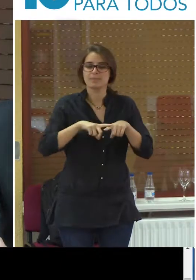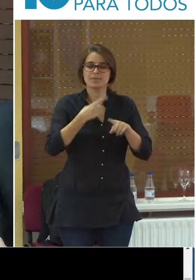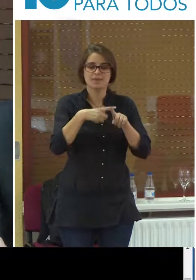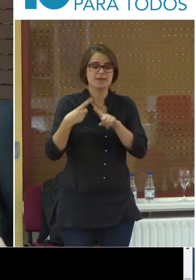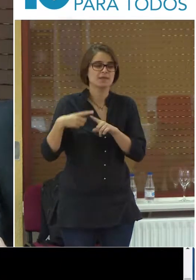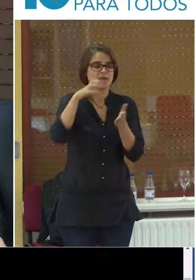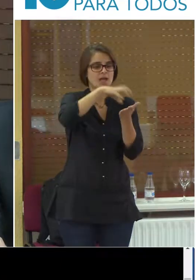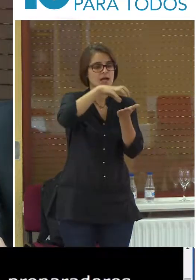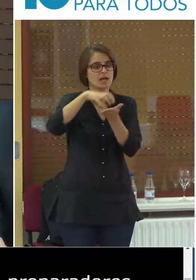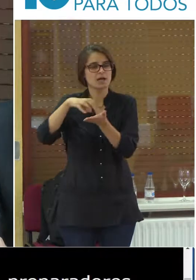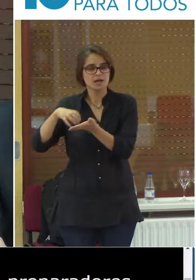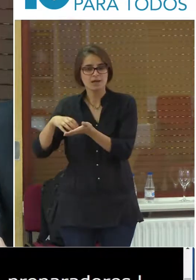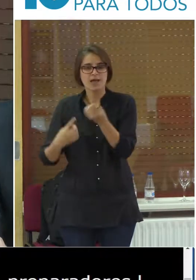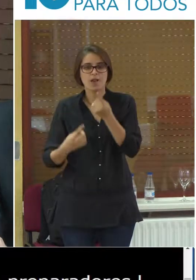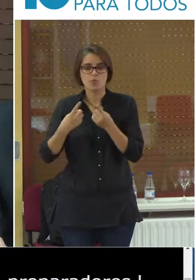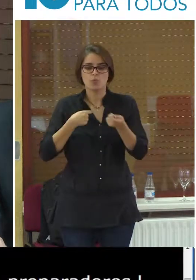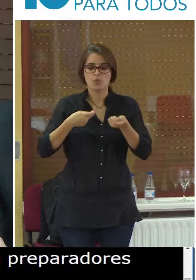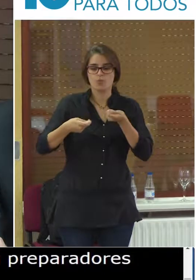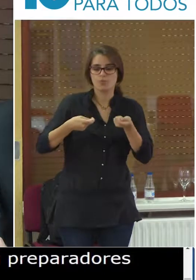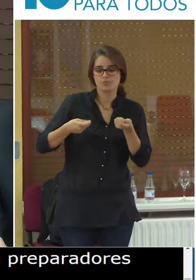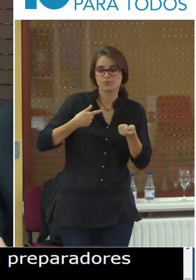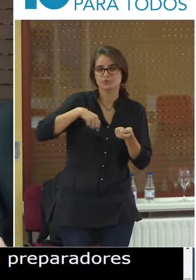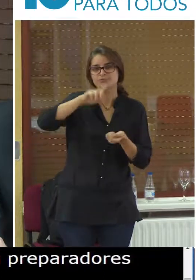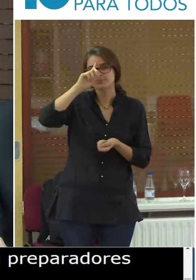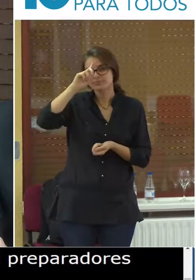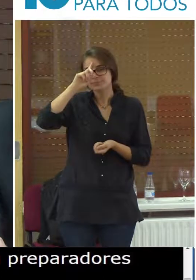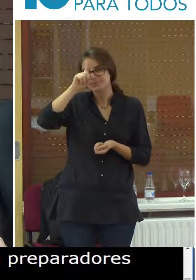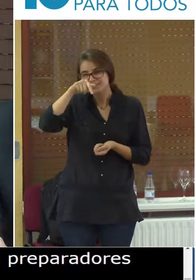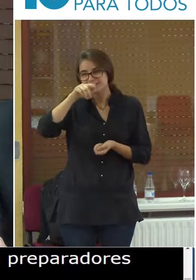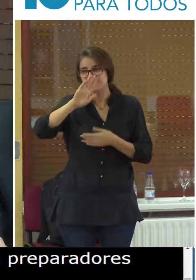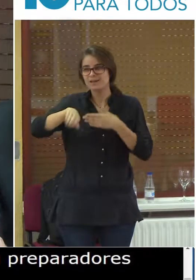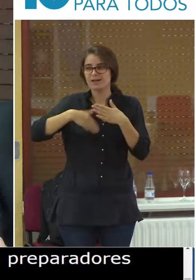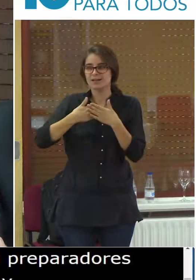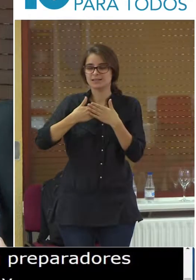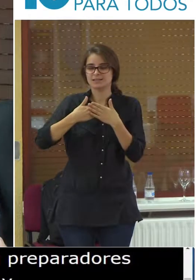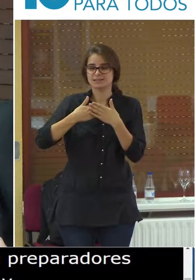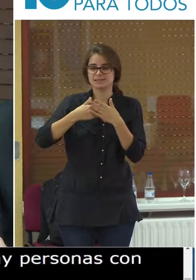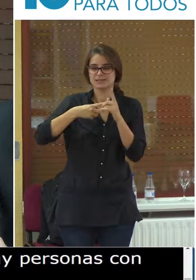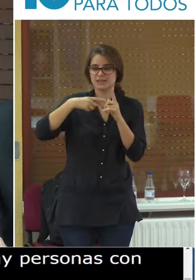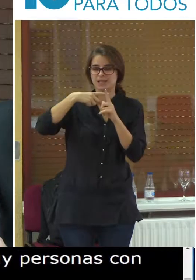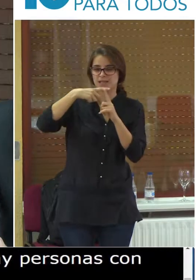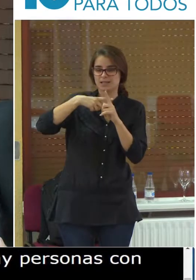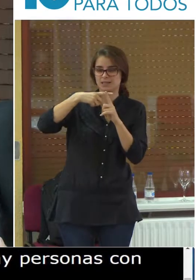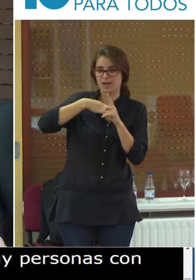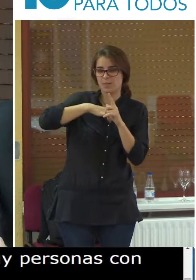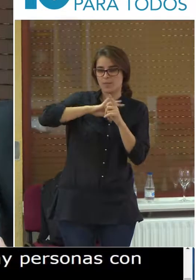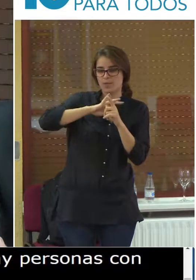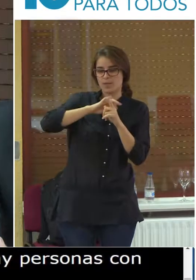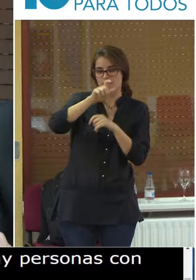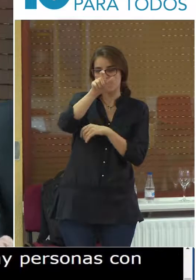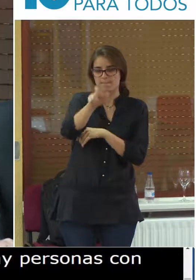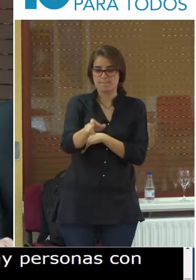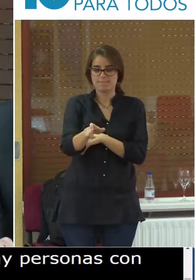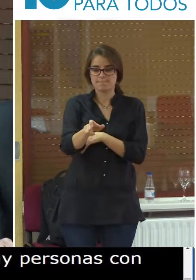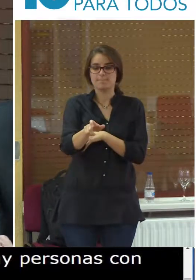where people are doing different tasks. Someone has to coordinate. I don't know if there could be